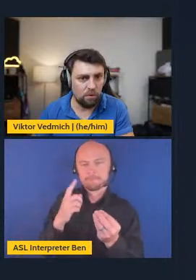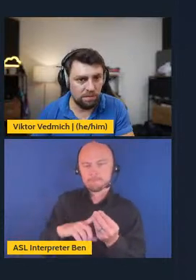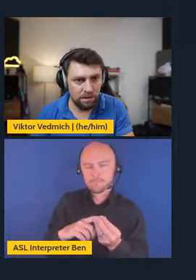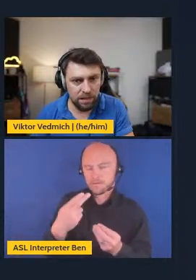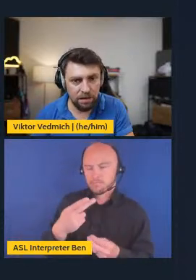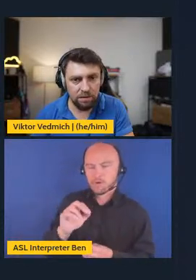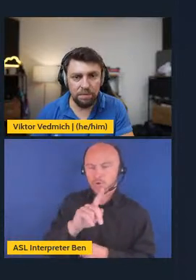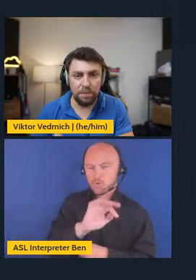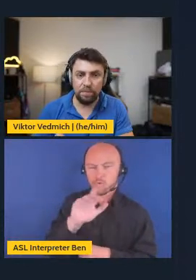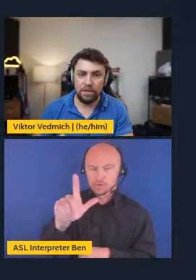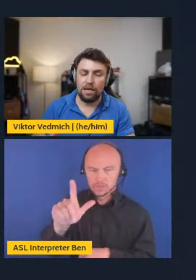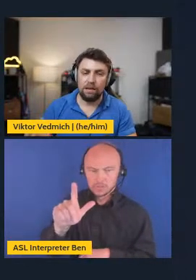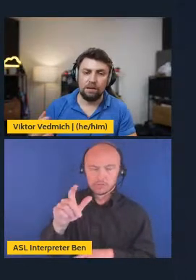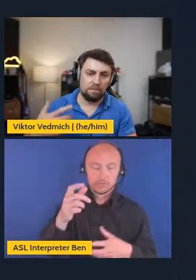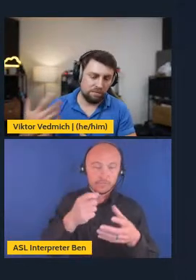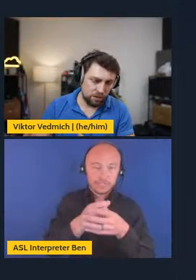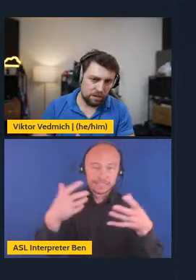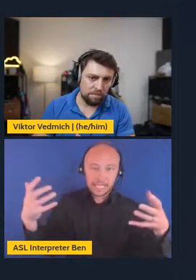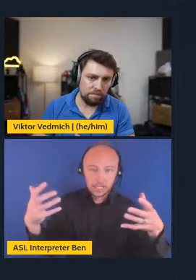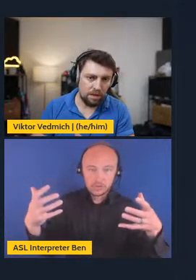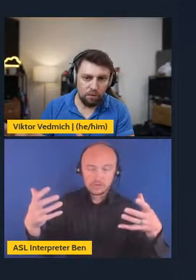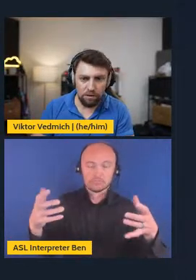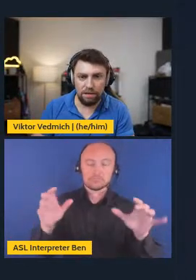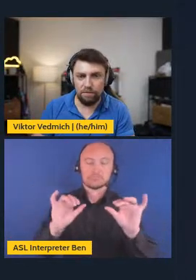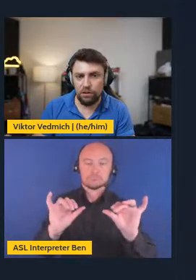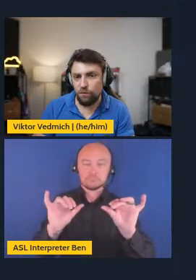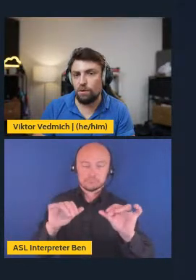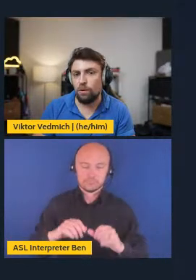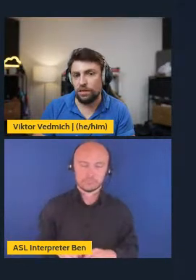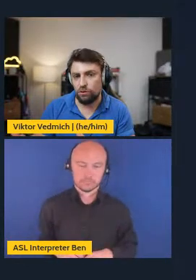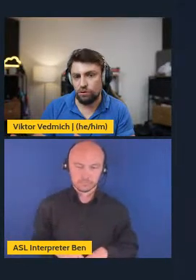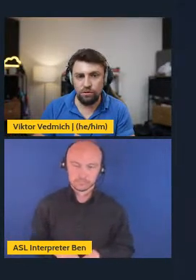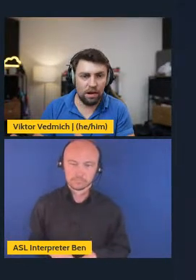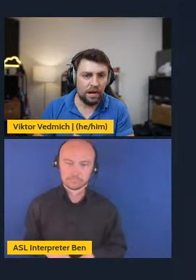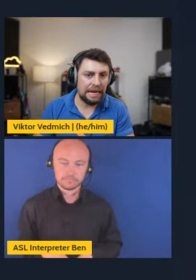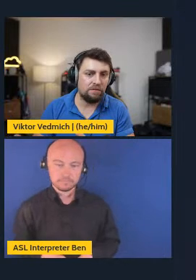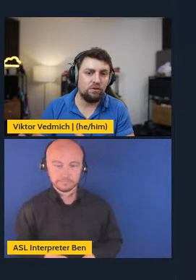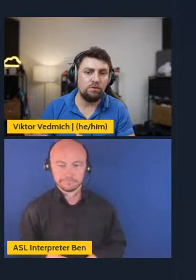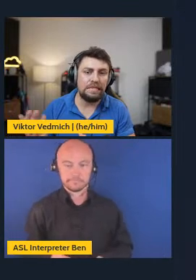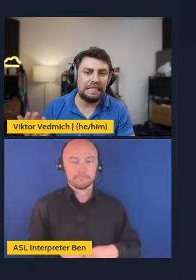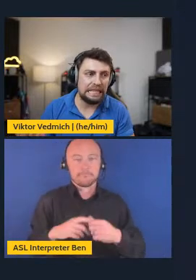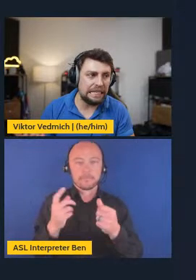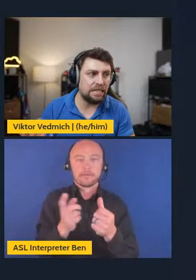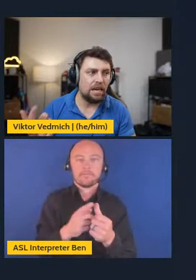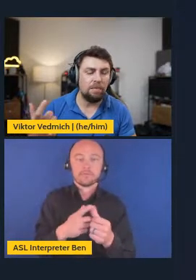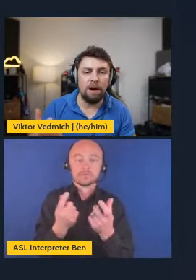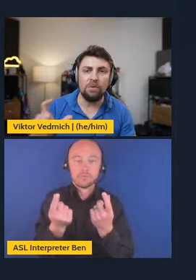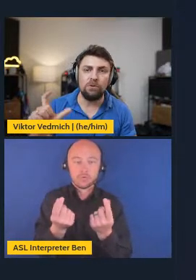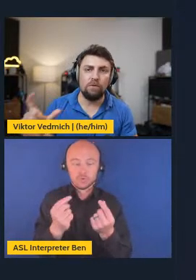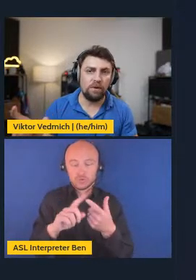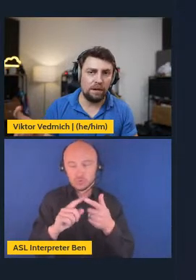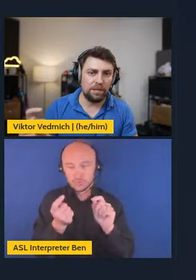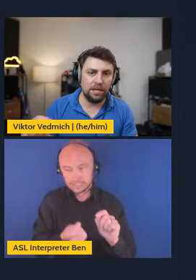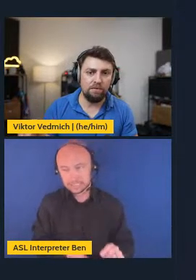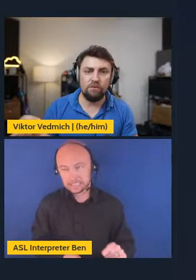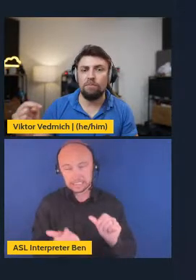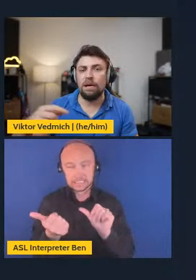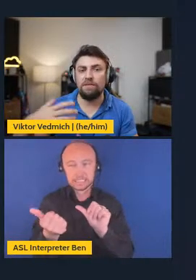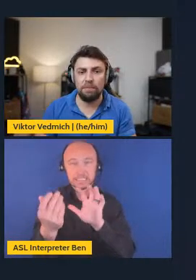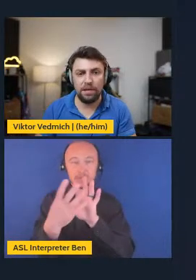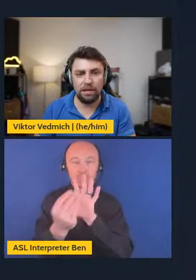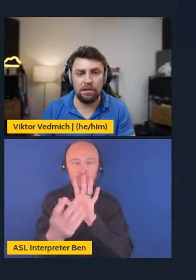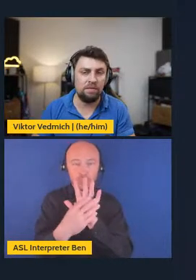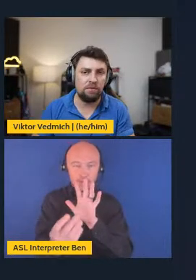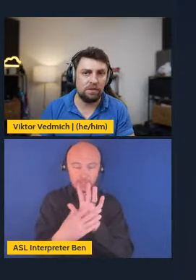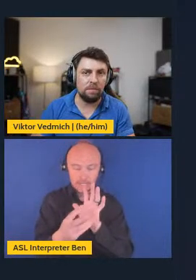port of the scaler? Just like, of course, first of all, what I should do, I have to delete amount of replica from my